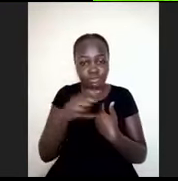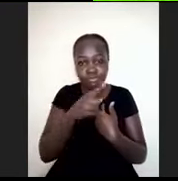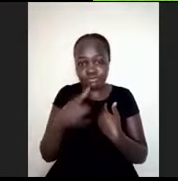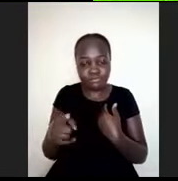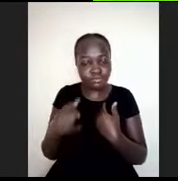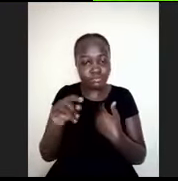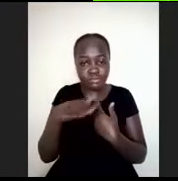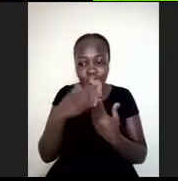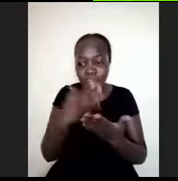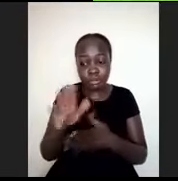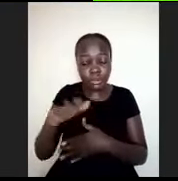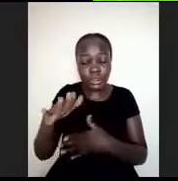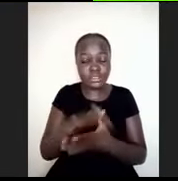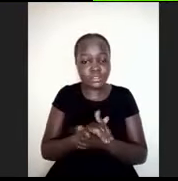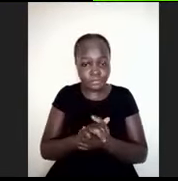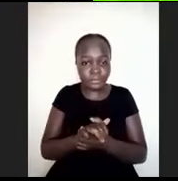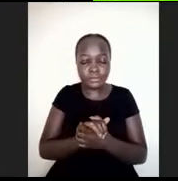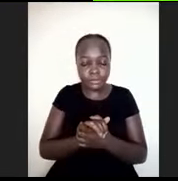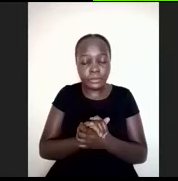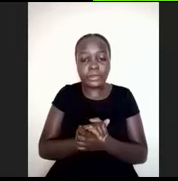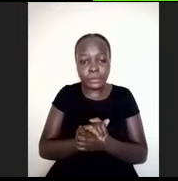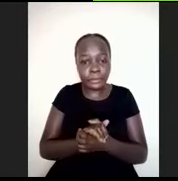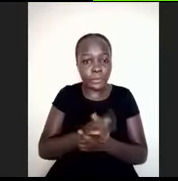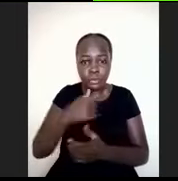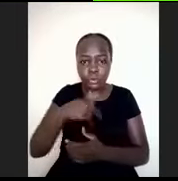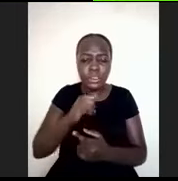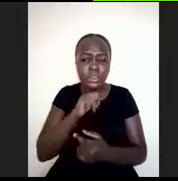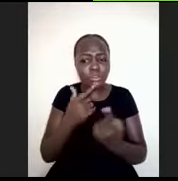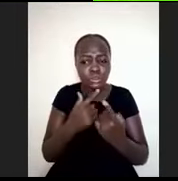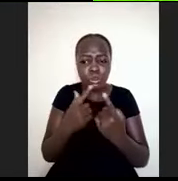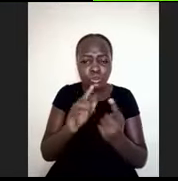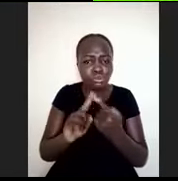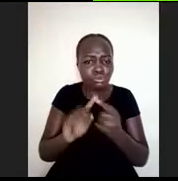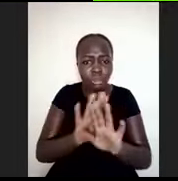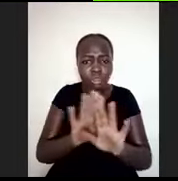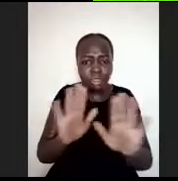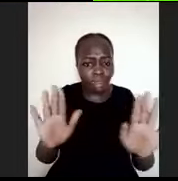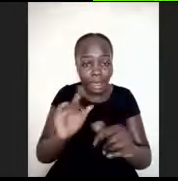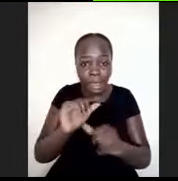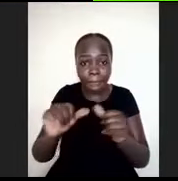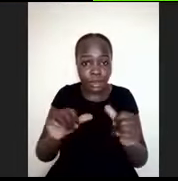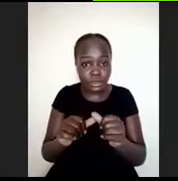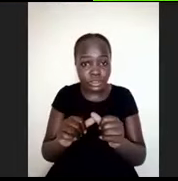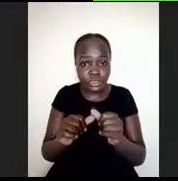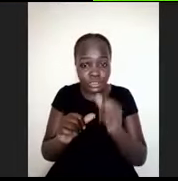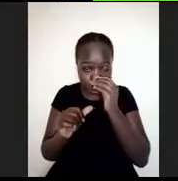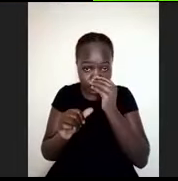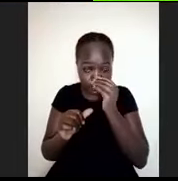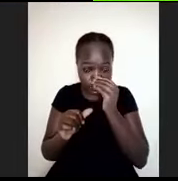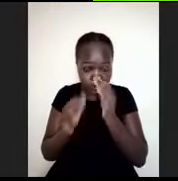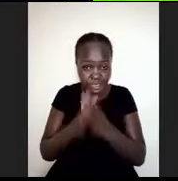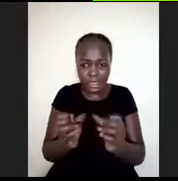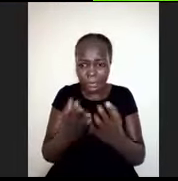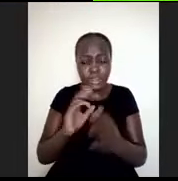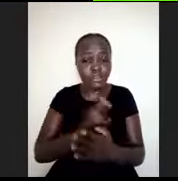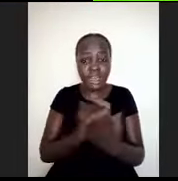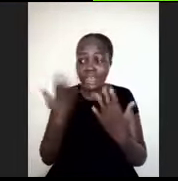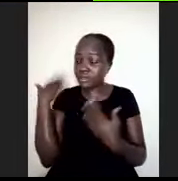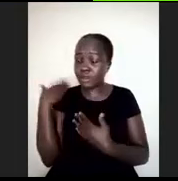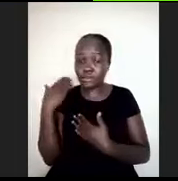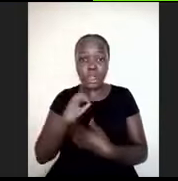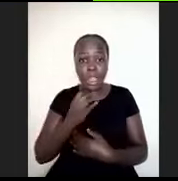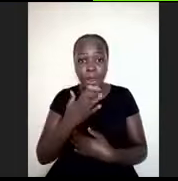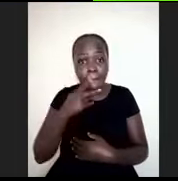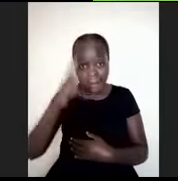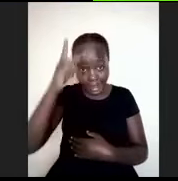that we were not talking to them about it. Many of us, our parents, who talk to us about it. It's a topic that we should